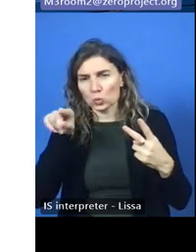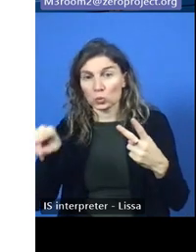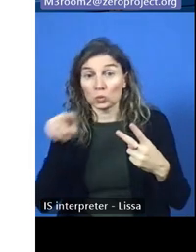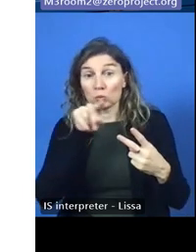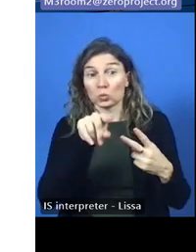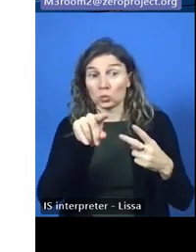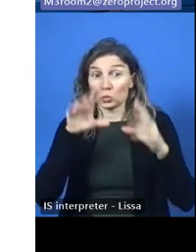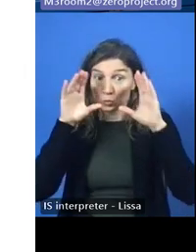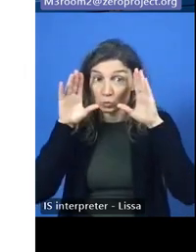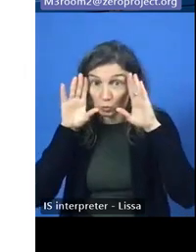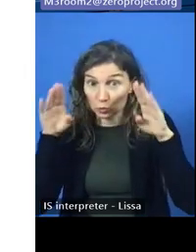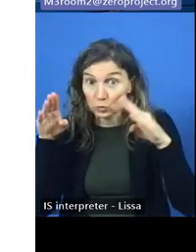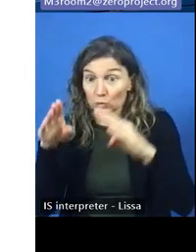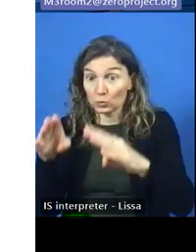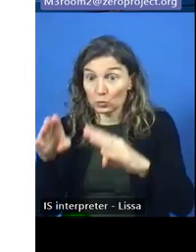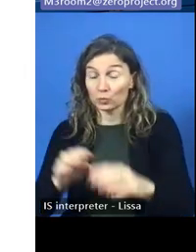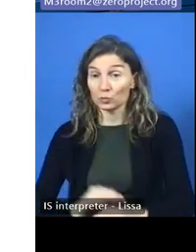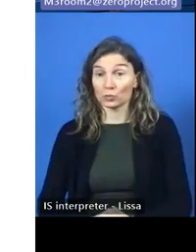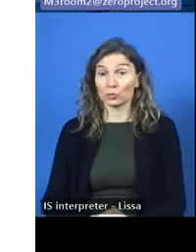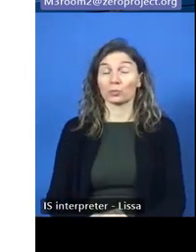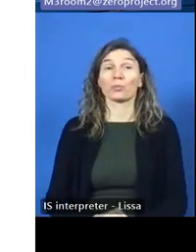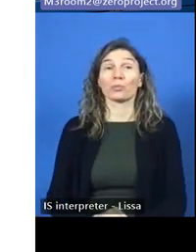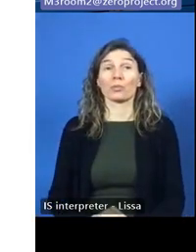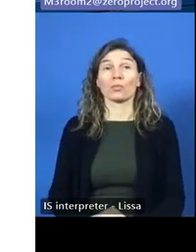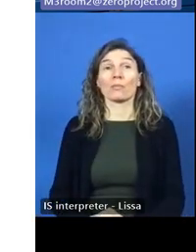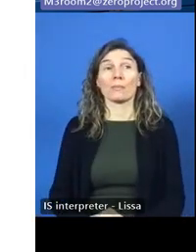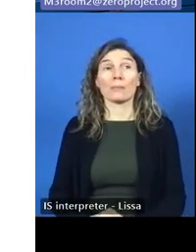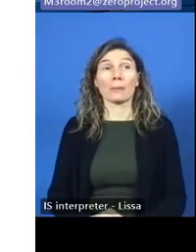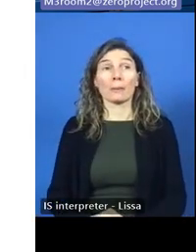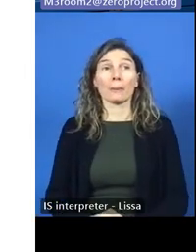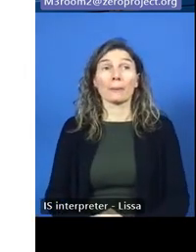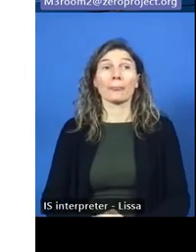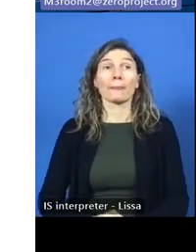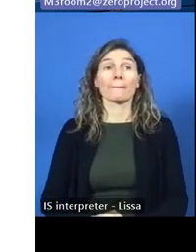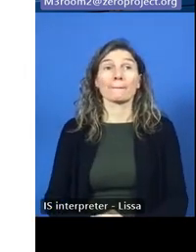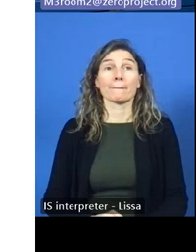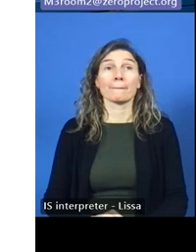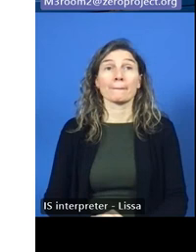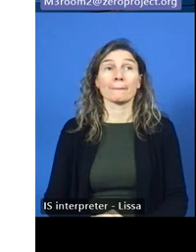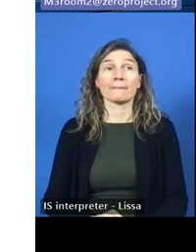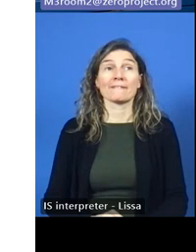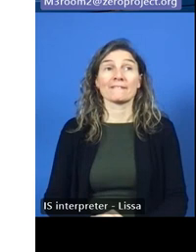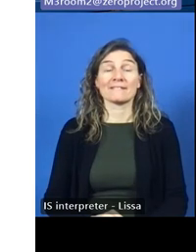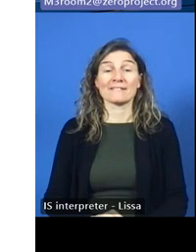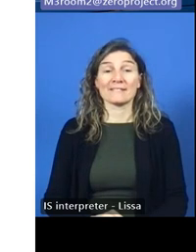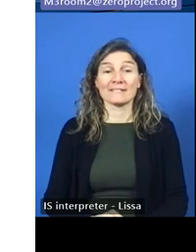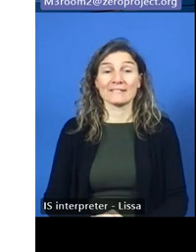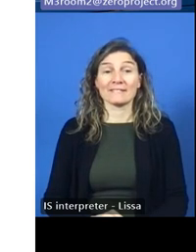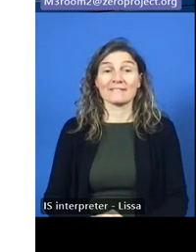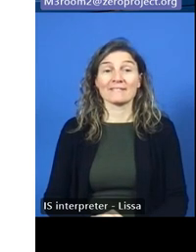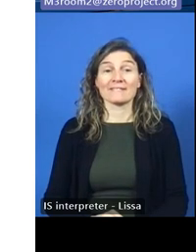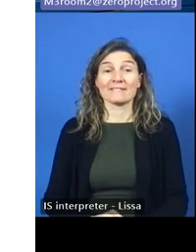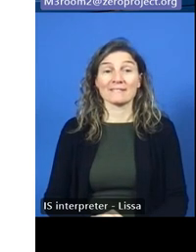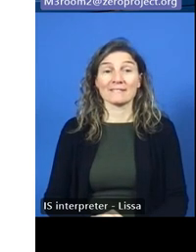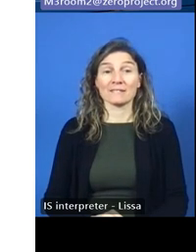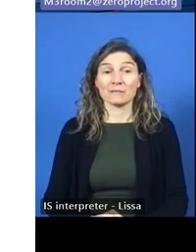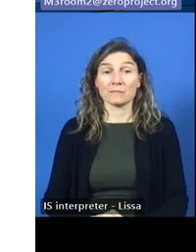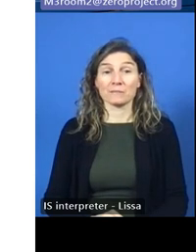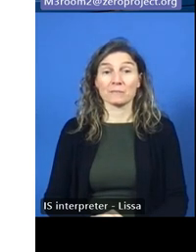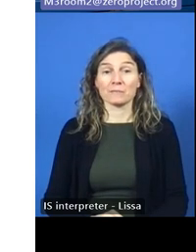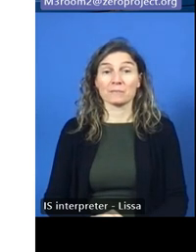con personas con discapacidad, empoderamos a las personas con discapacidad en el conocimiento y ejercicio de sus derechos, fortaleciendo